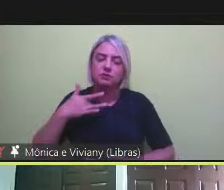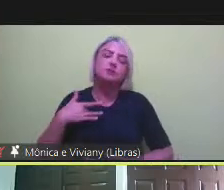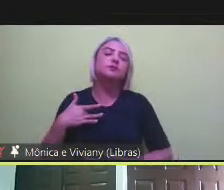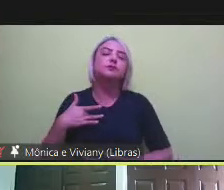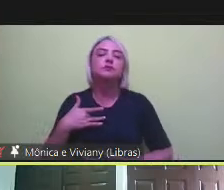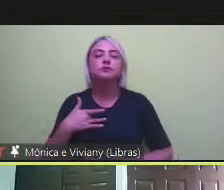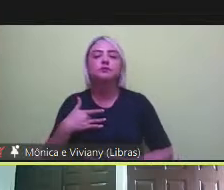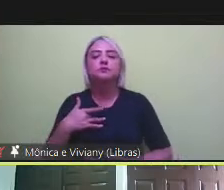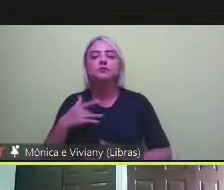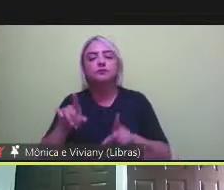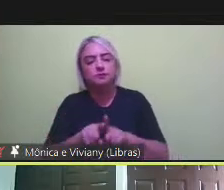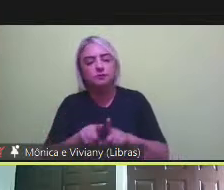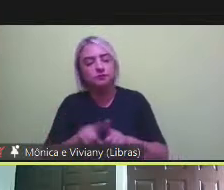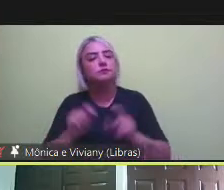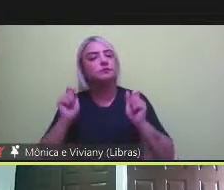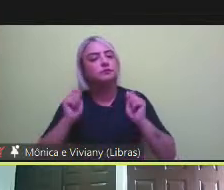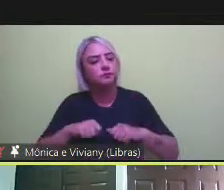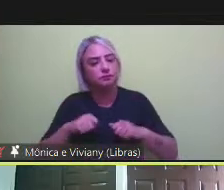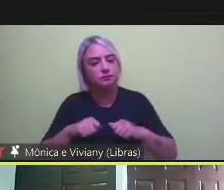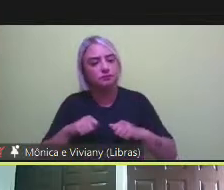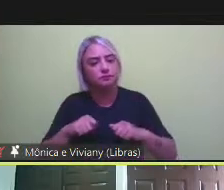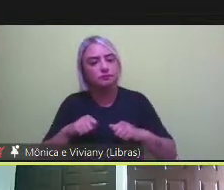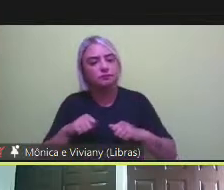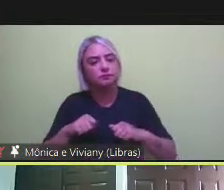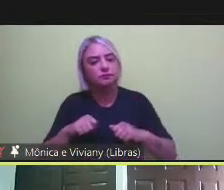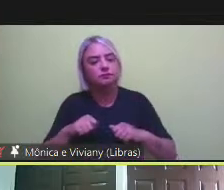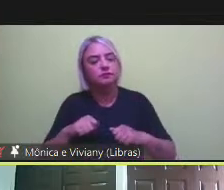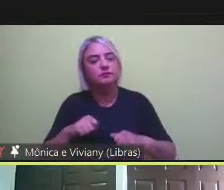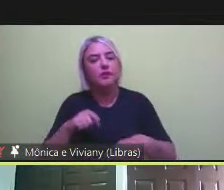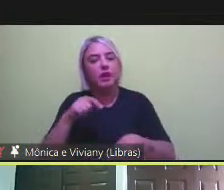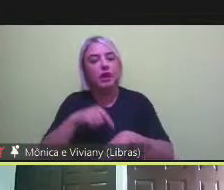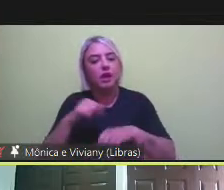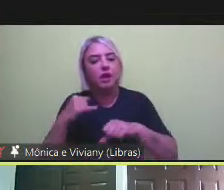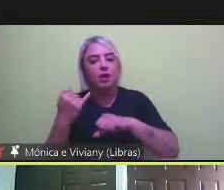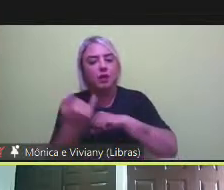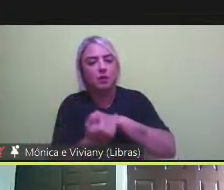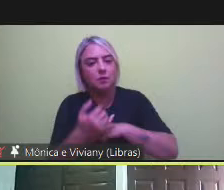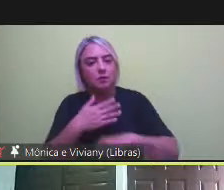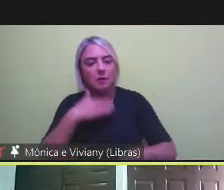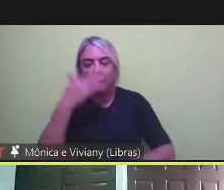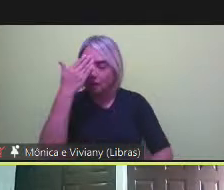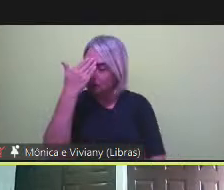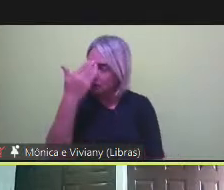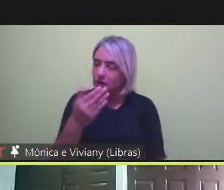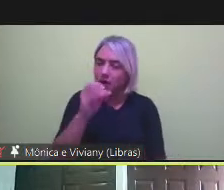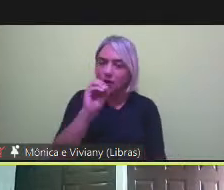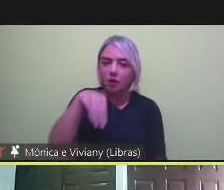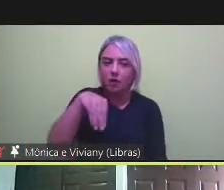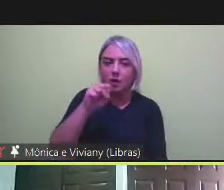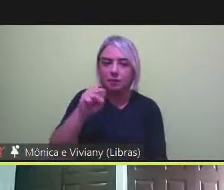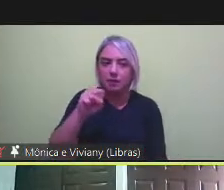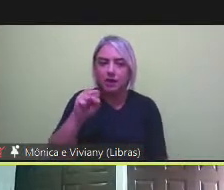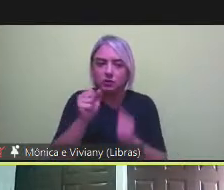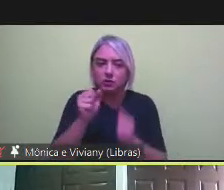Tobago. And we want to thank PAHO WHO for bringing to us this HEARTS model.